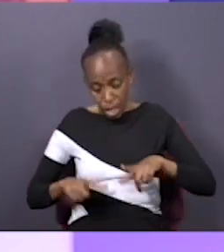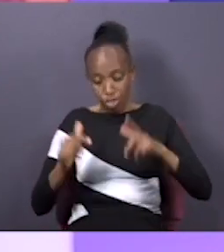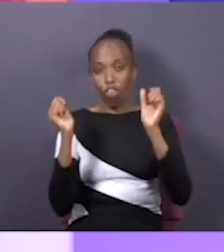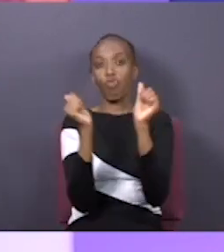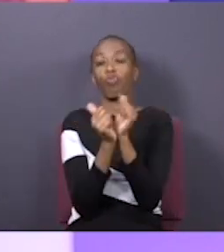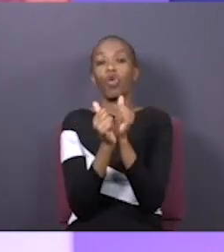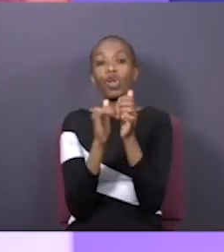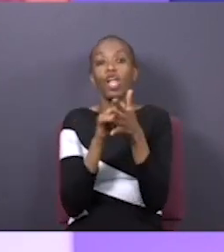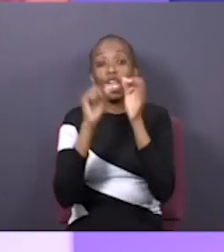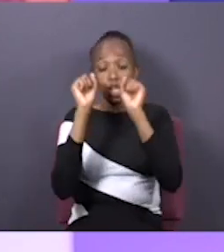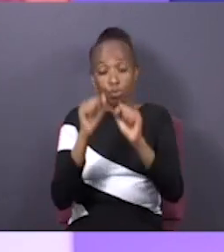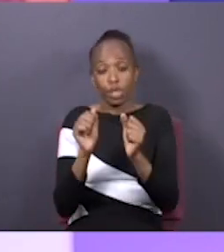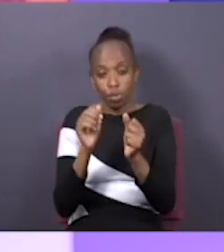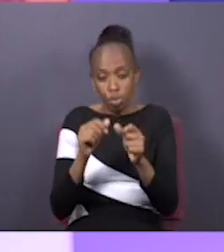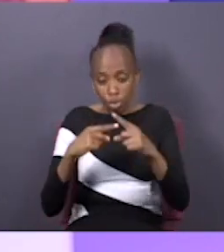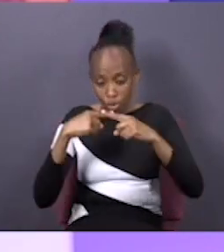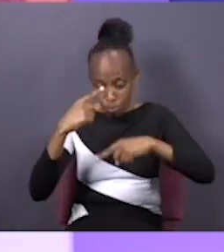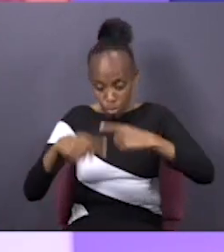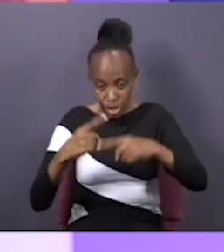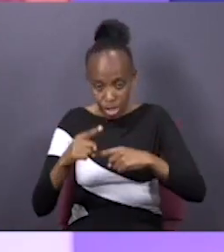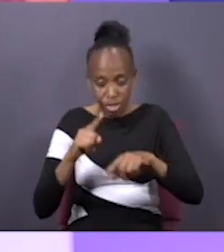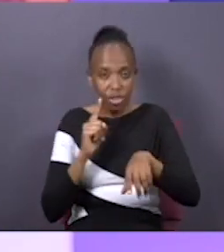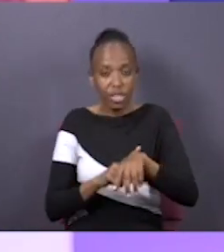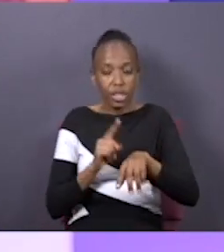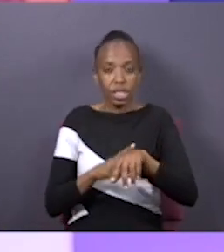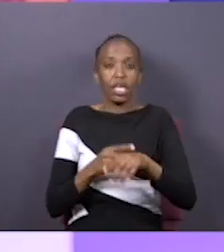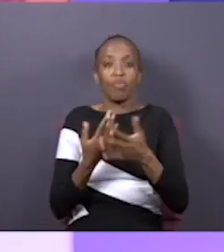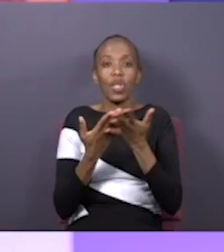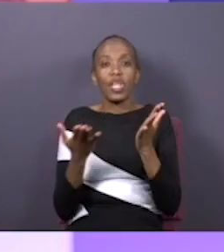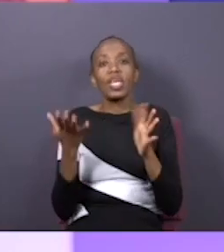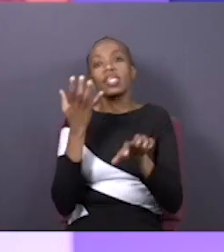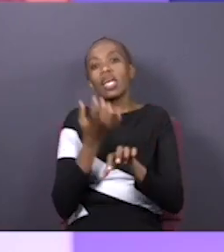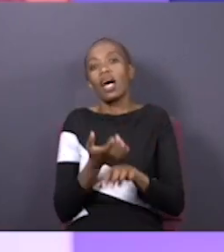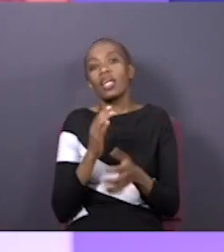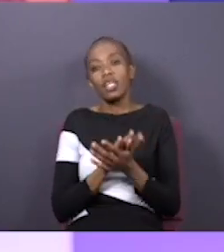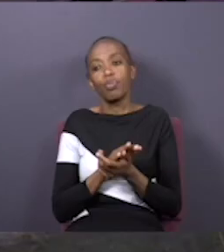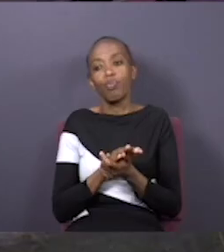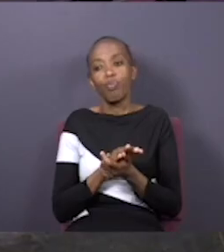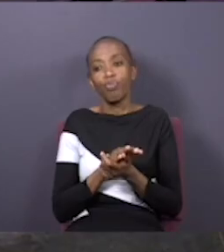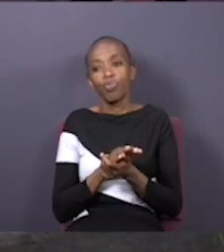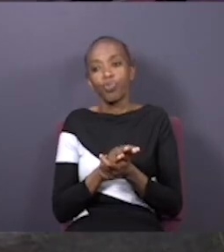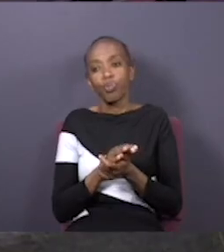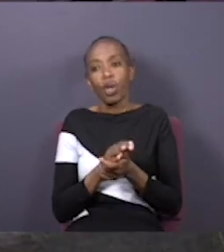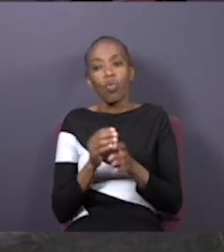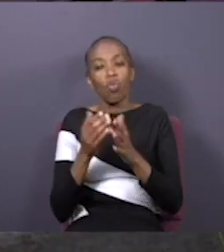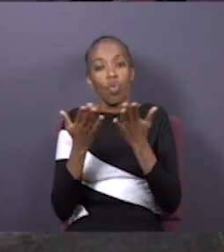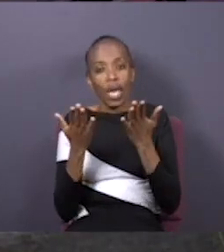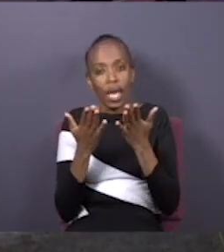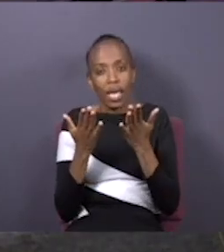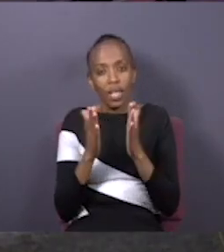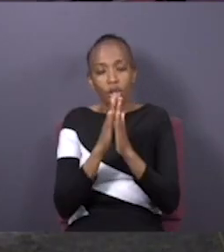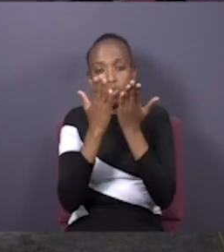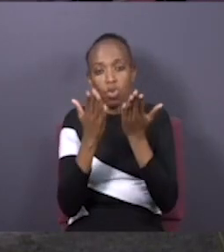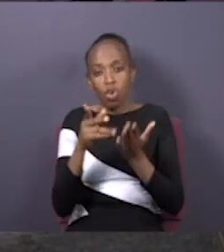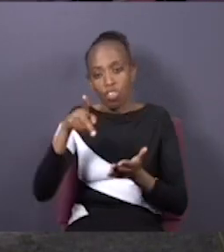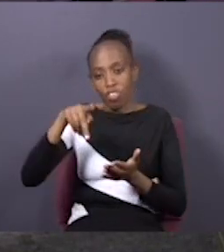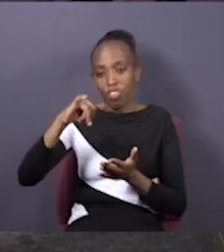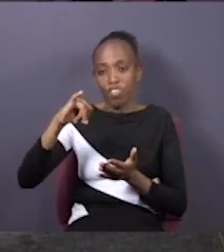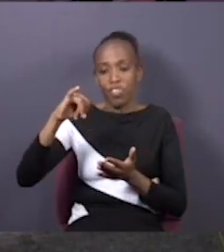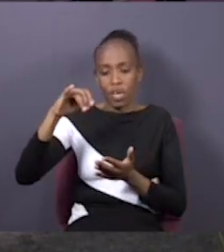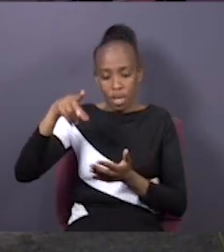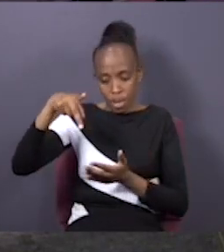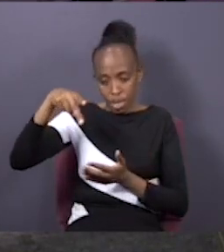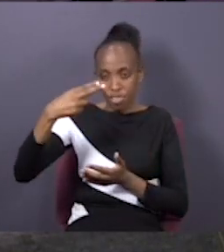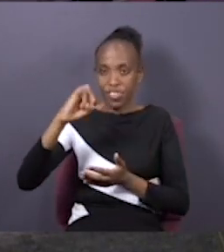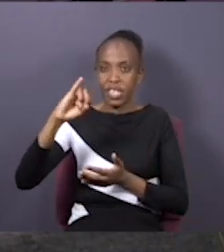Paul that will keep us going even when the going is tough. Turn with me to the book of Philippians chapter